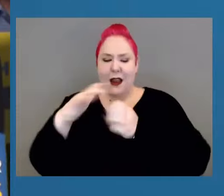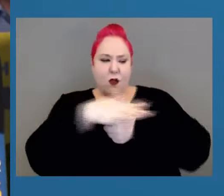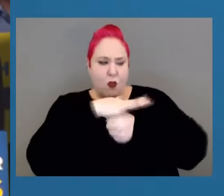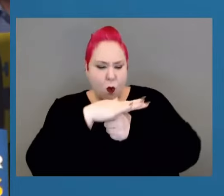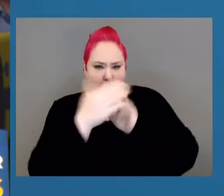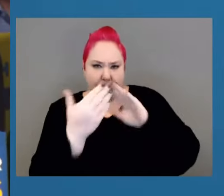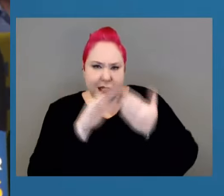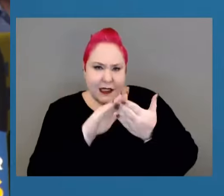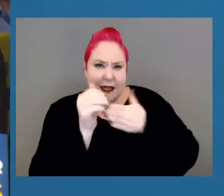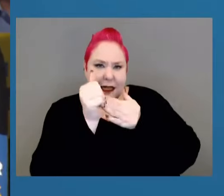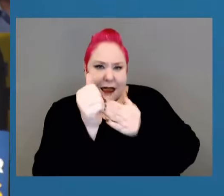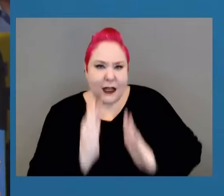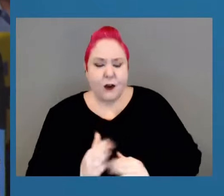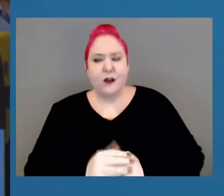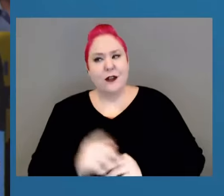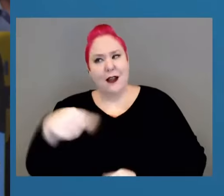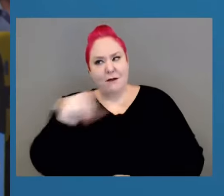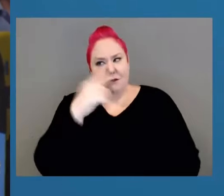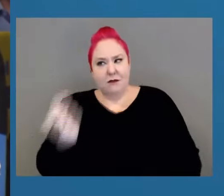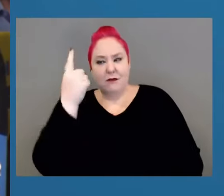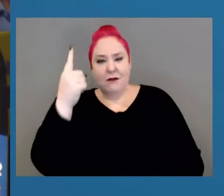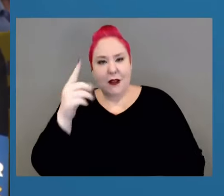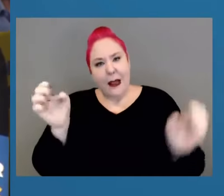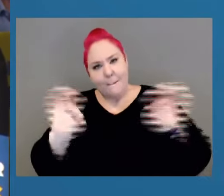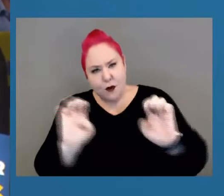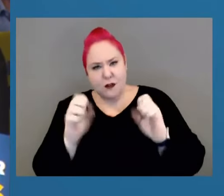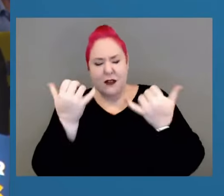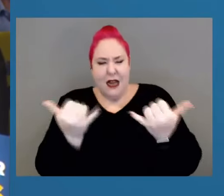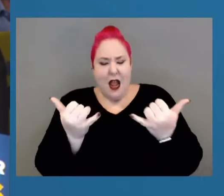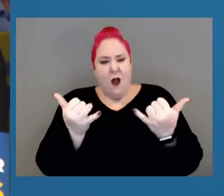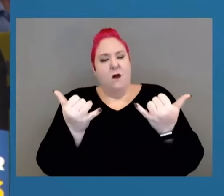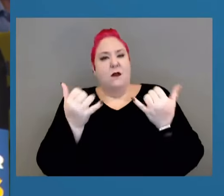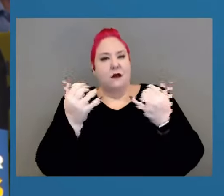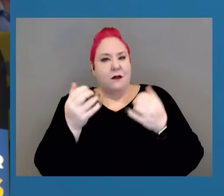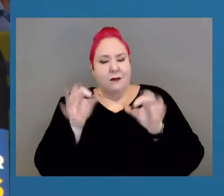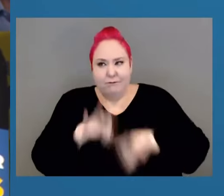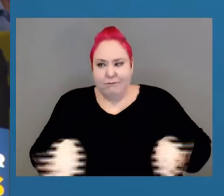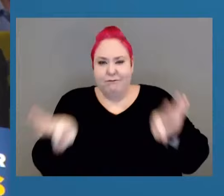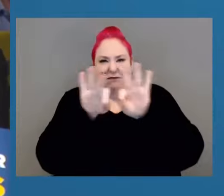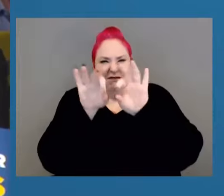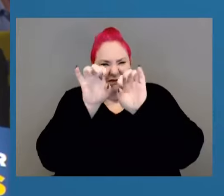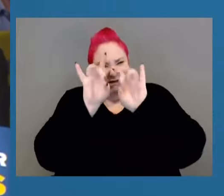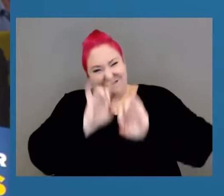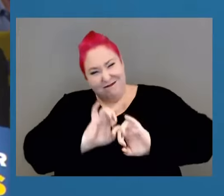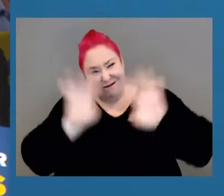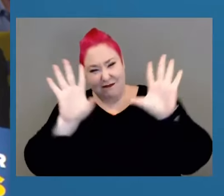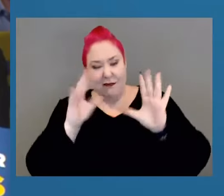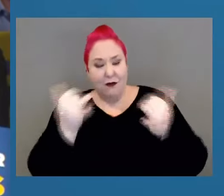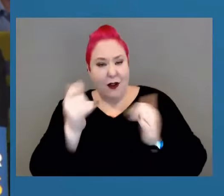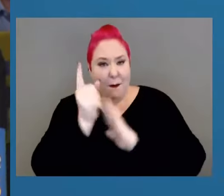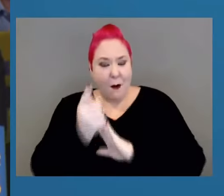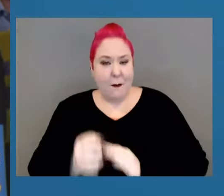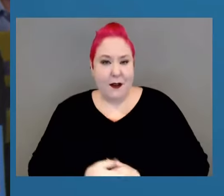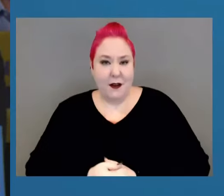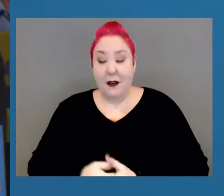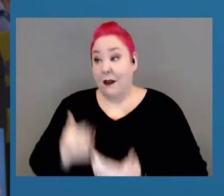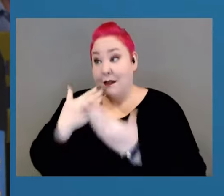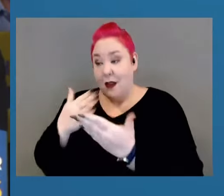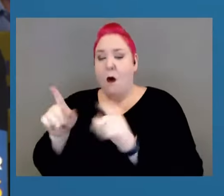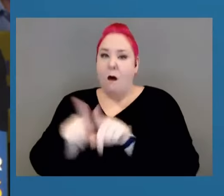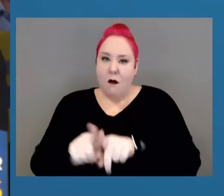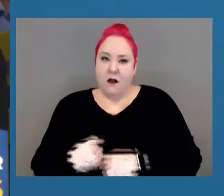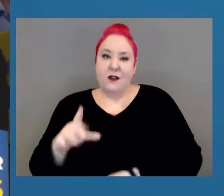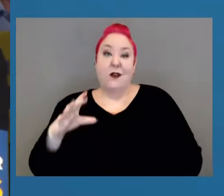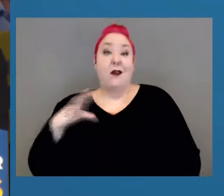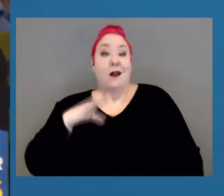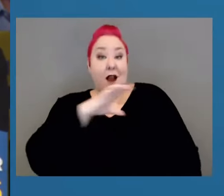who understand the urgency of this moment. And grateful for all of them, and also our member of Congress, Adriano